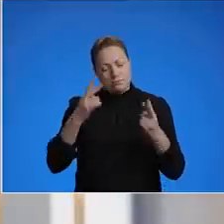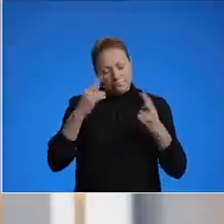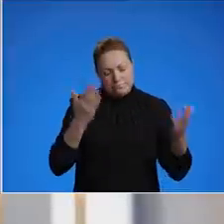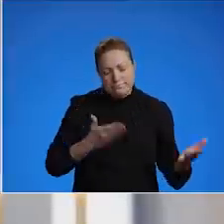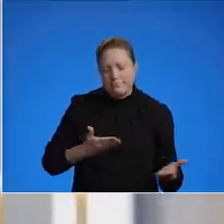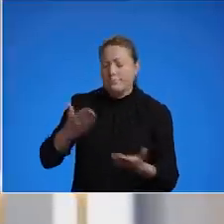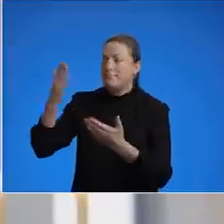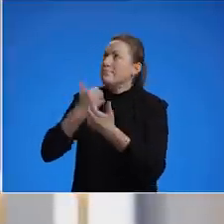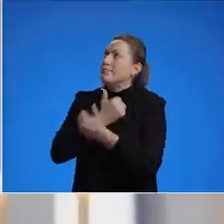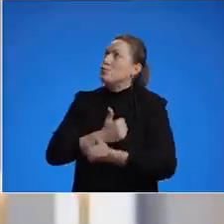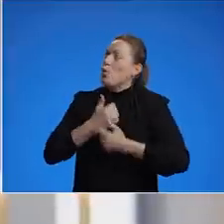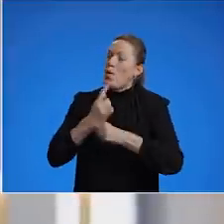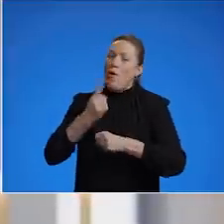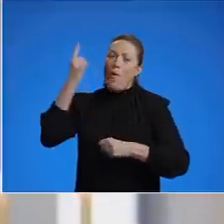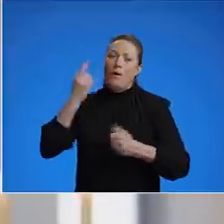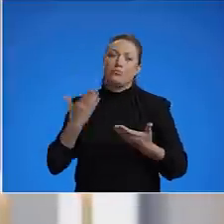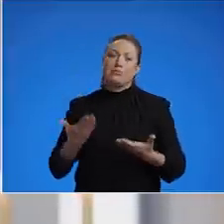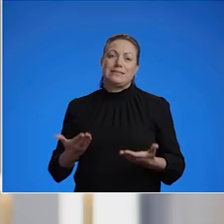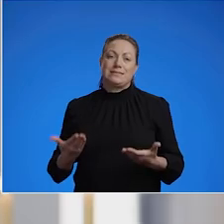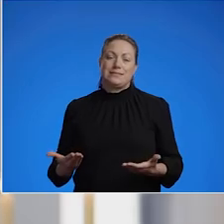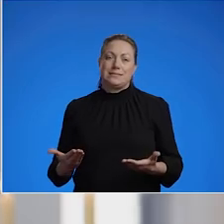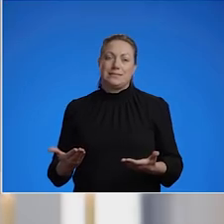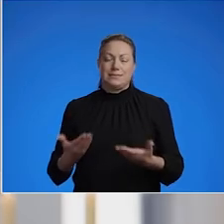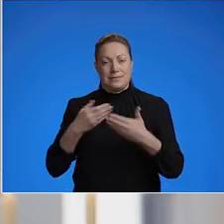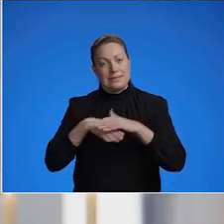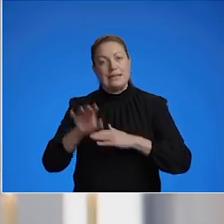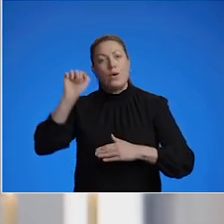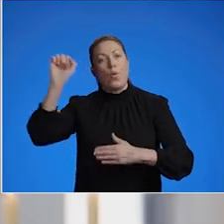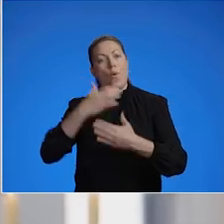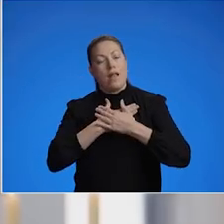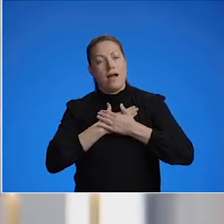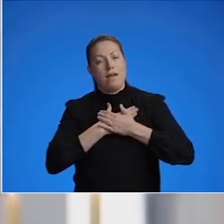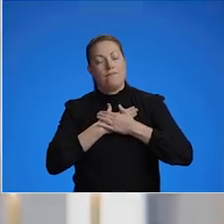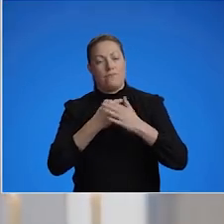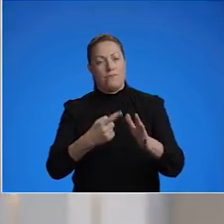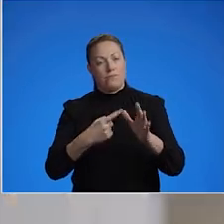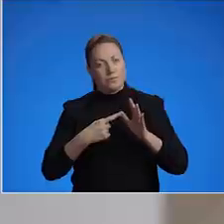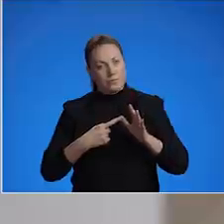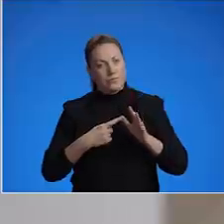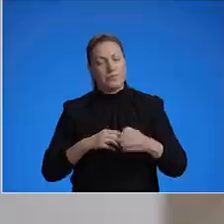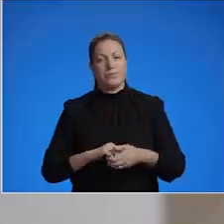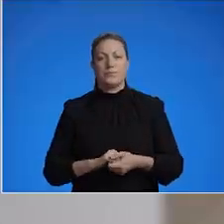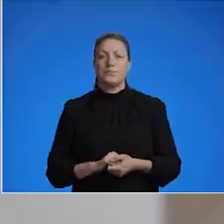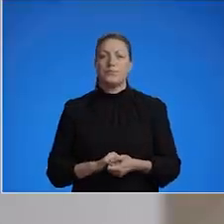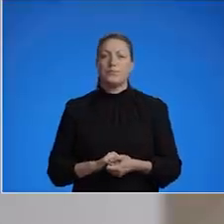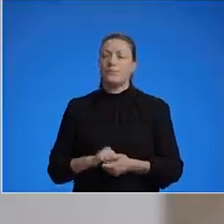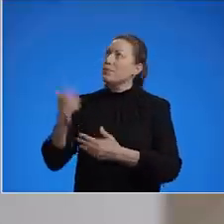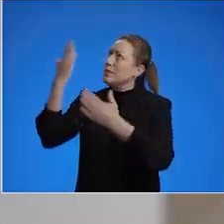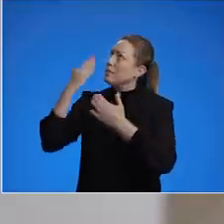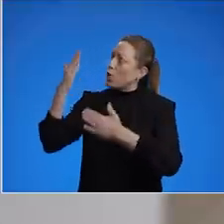God's loving presence. In your love. Lord, hear our prayer.